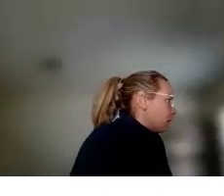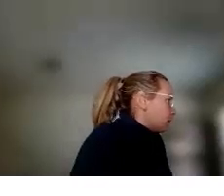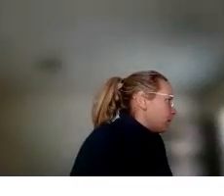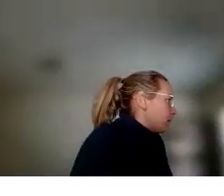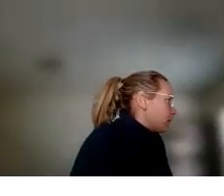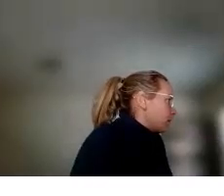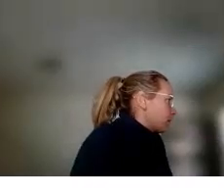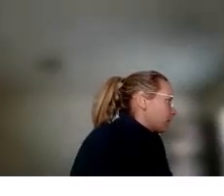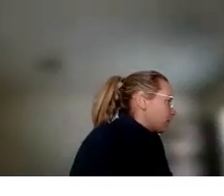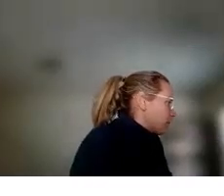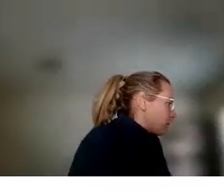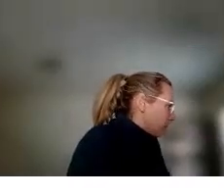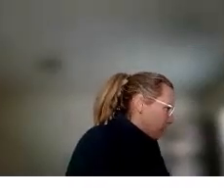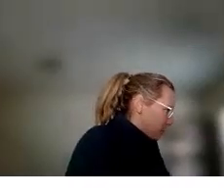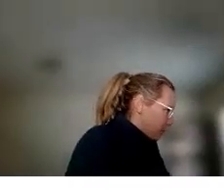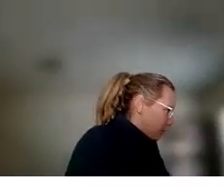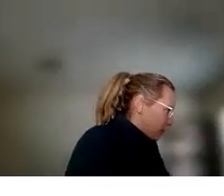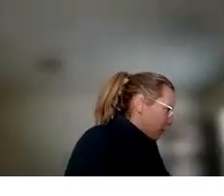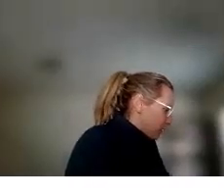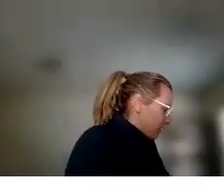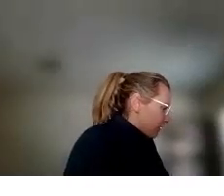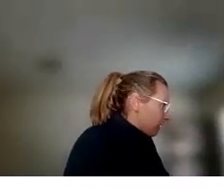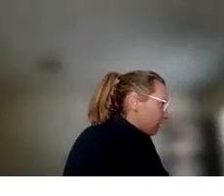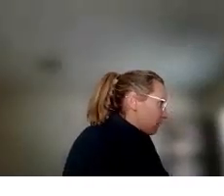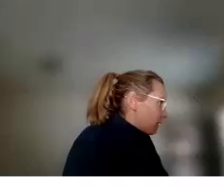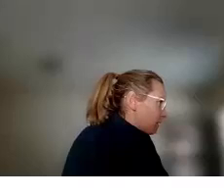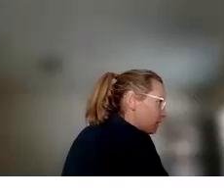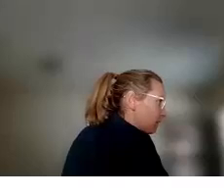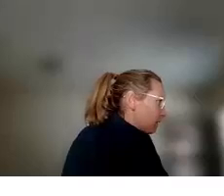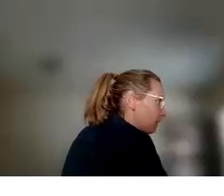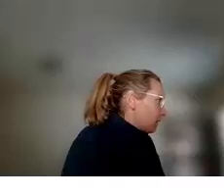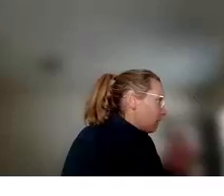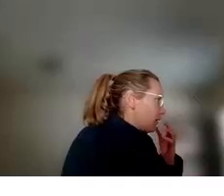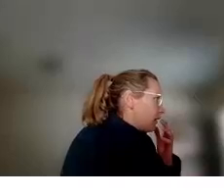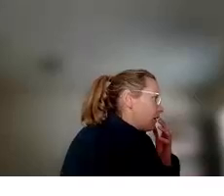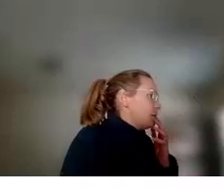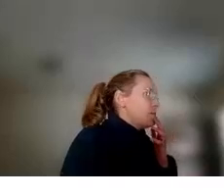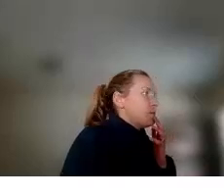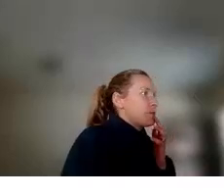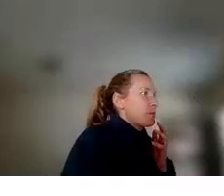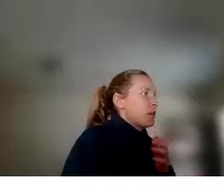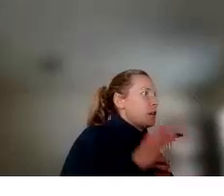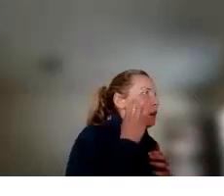I will go to the next question here on my screen.